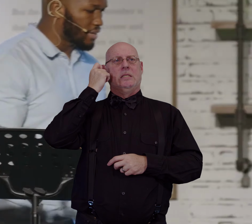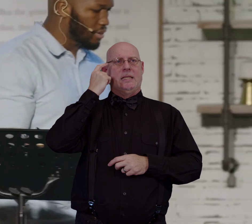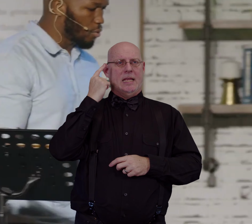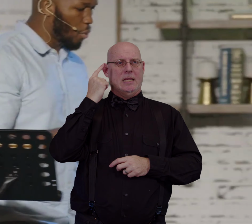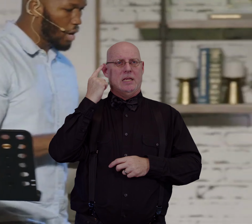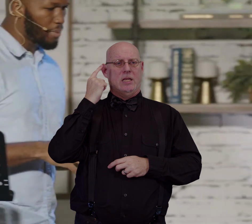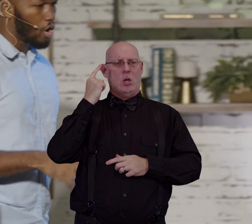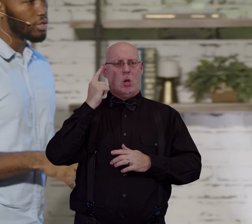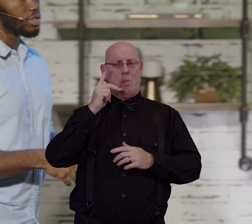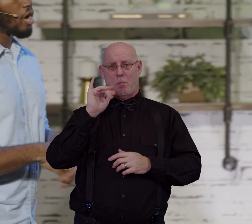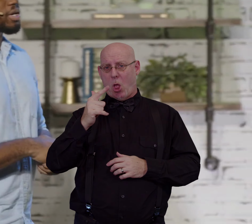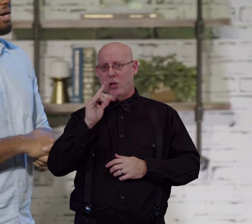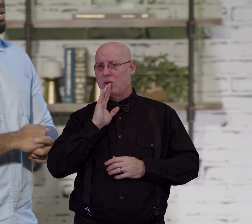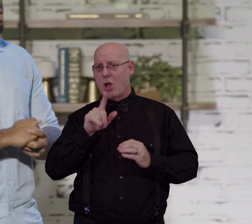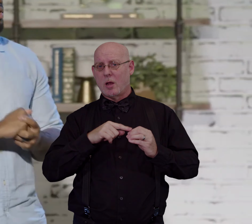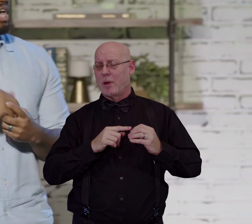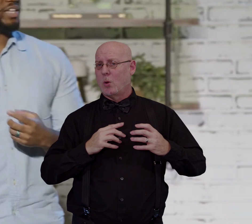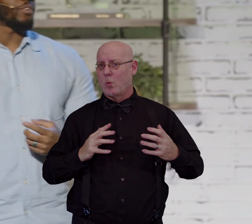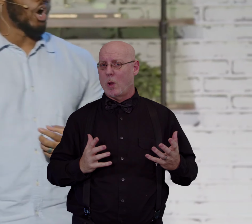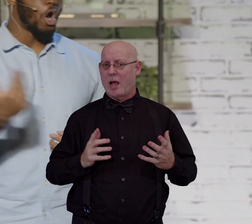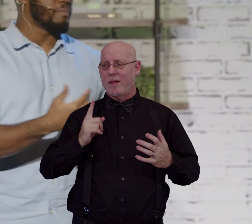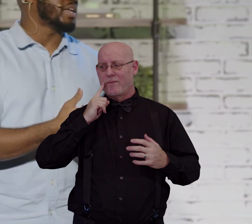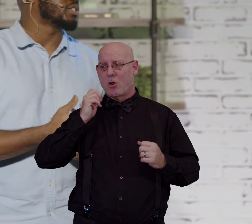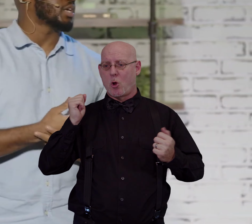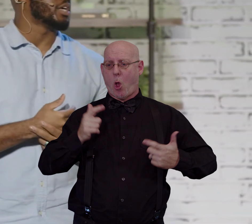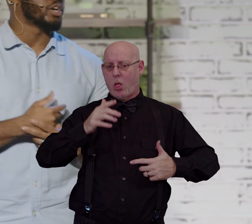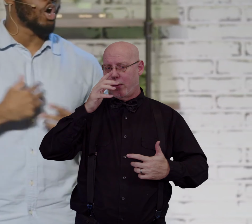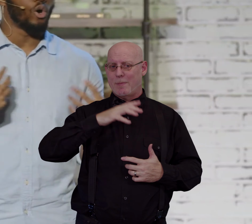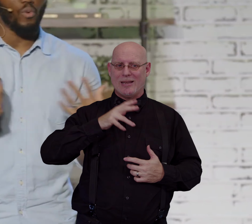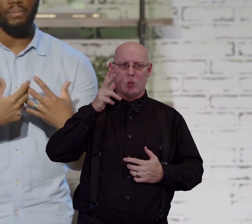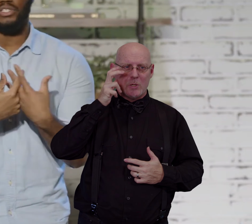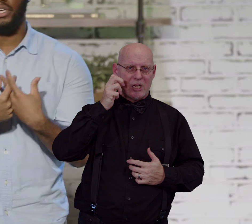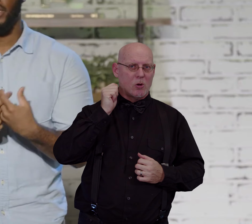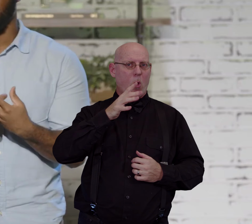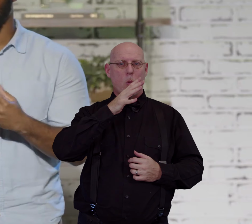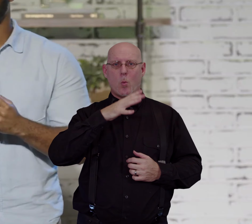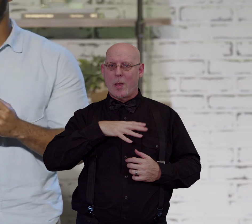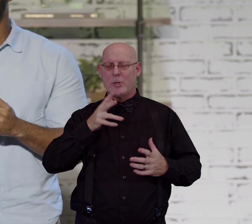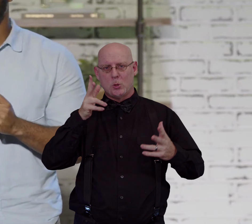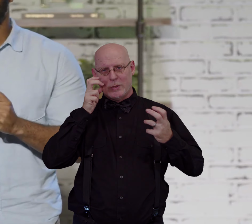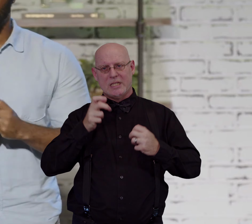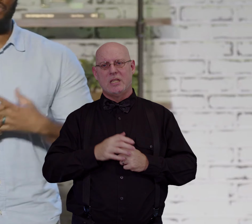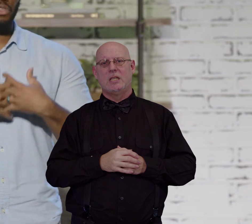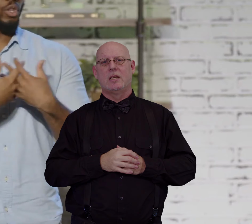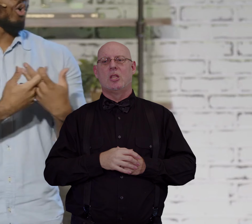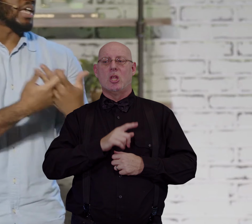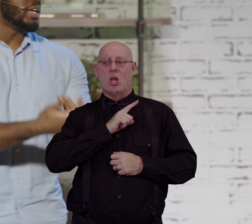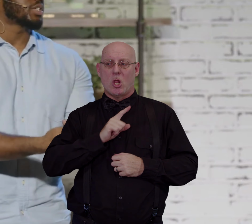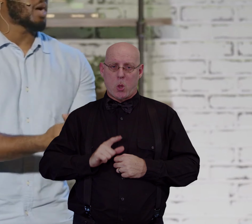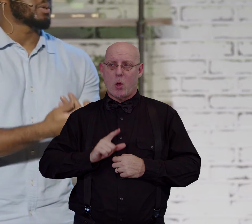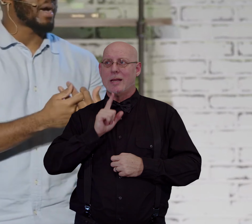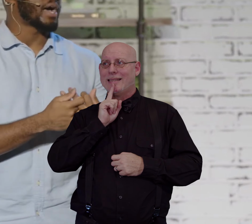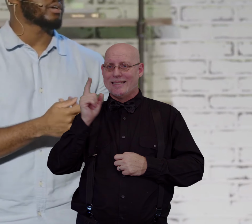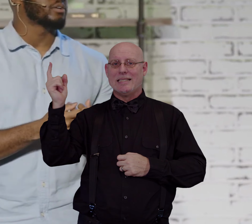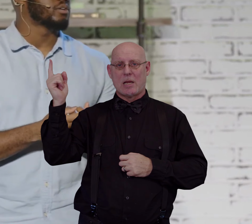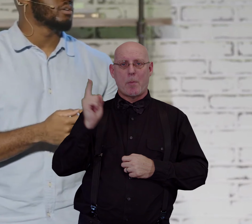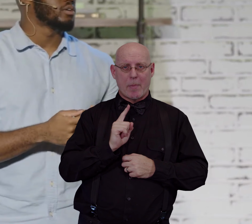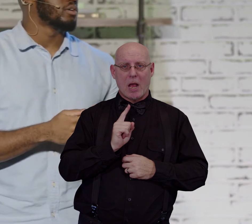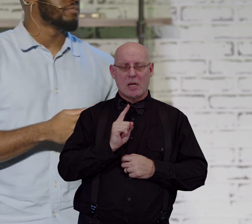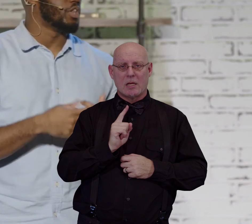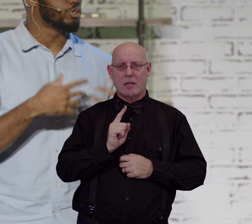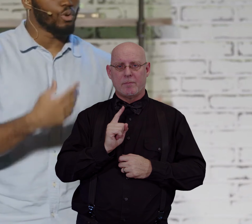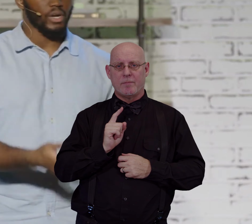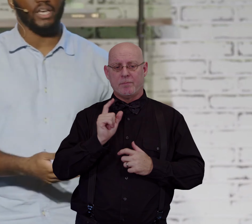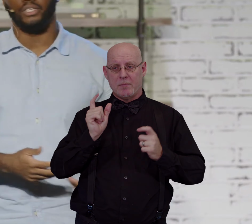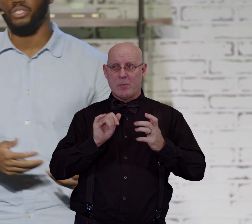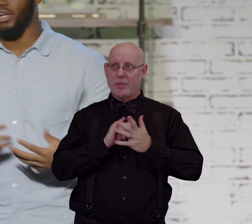realize that what Paul is talking about here is for all men to hear and all women to hear, that the Lord is coming back